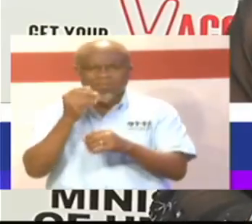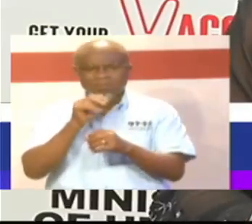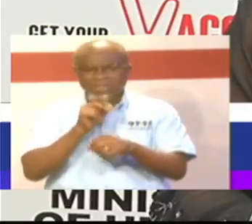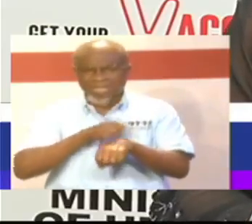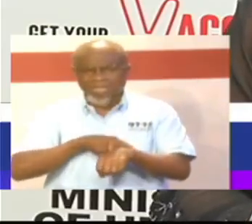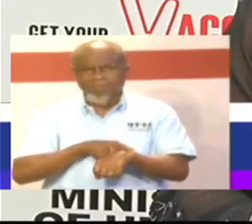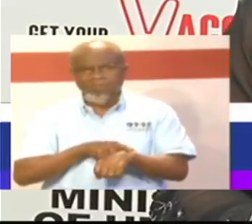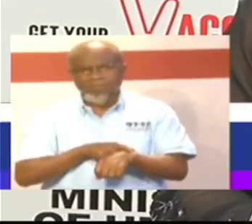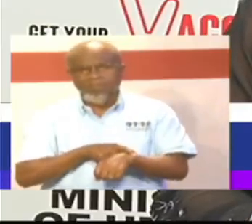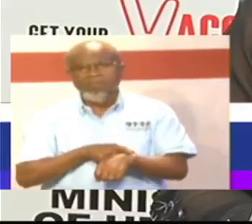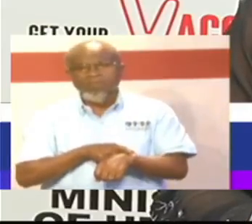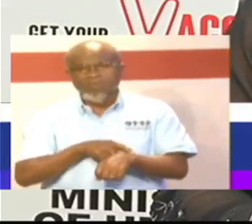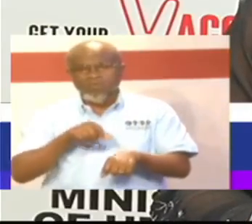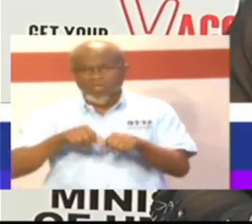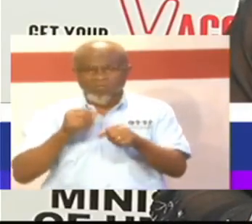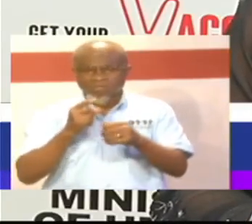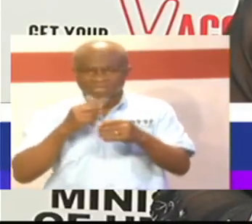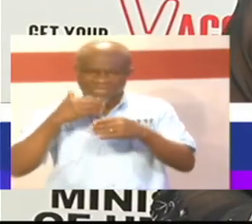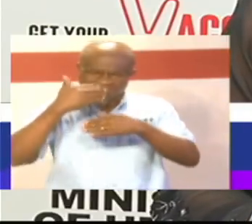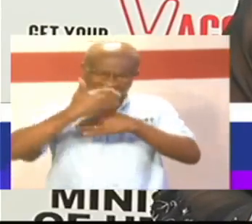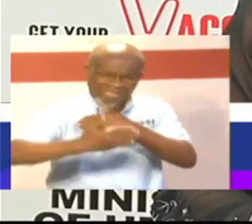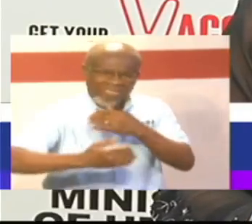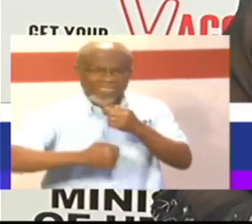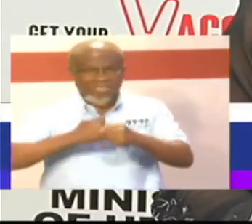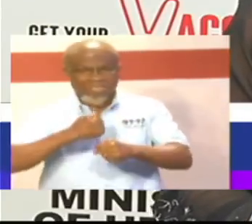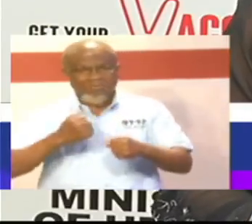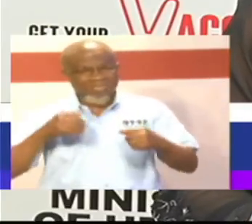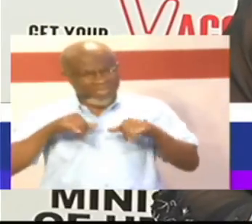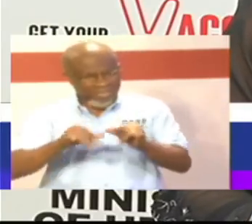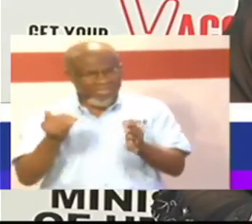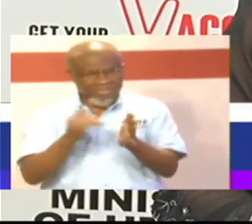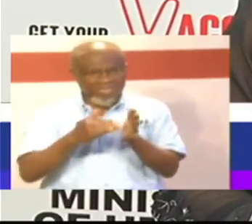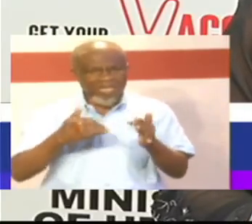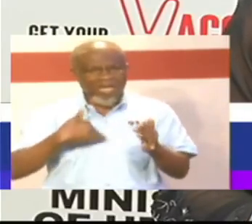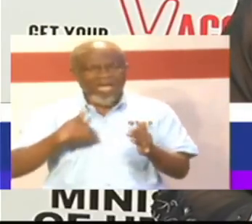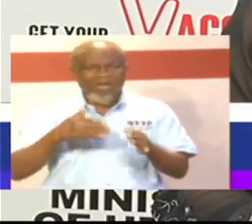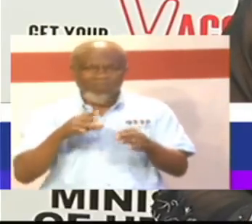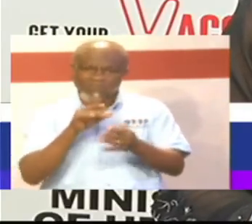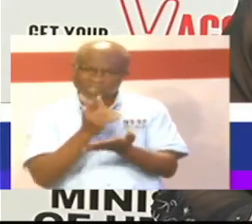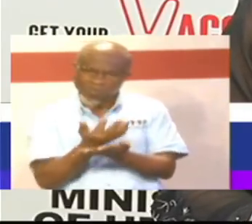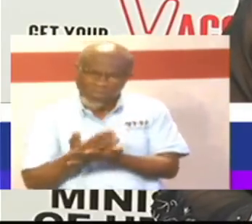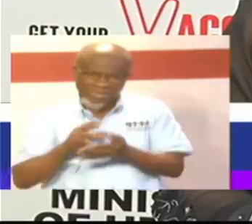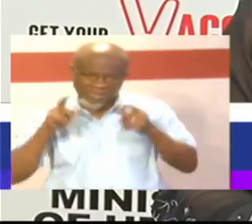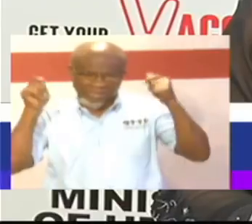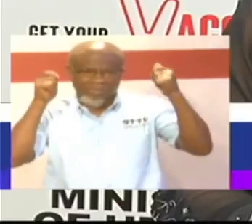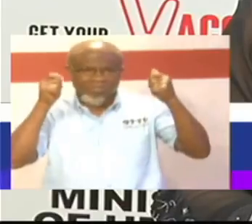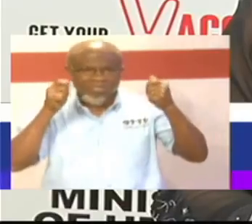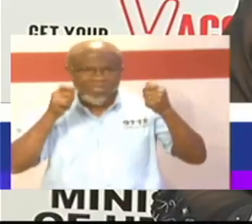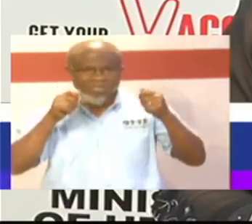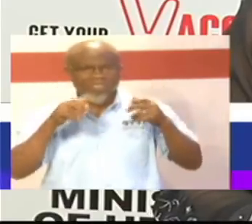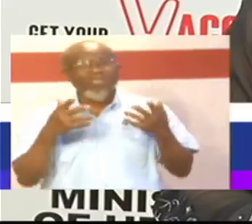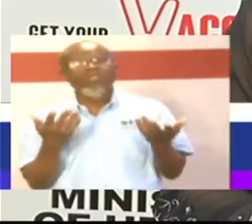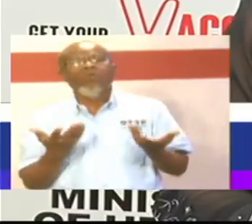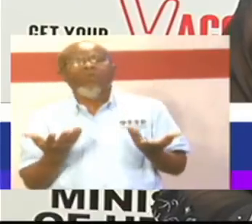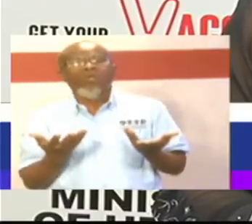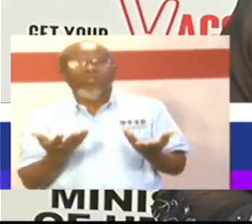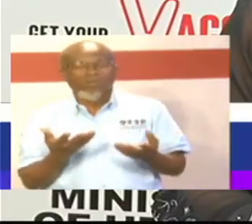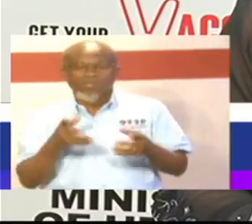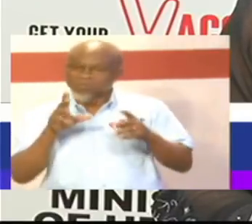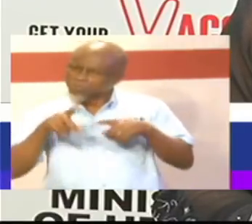with us for another Diwali celebration, is vaccination. Let us continue